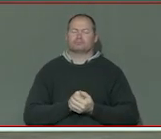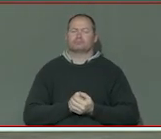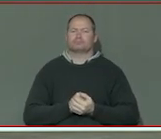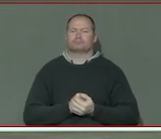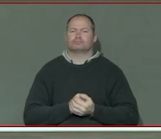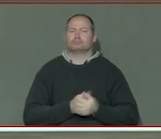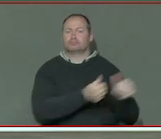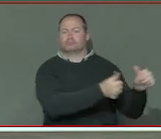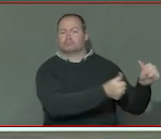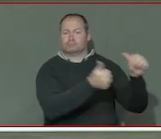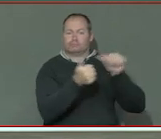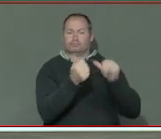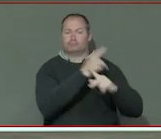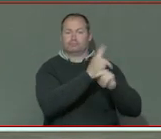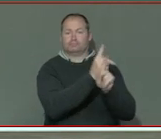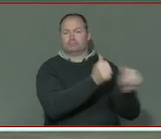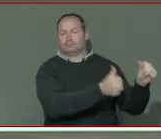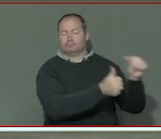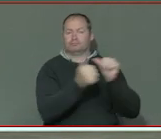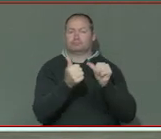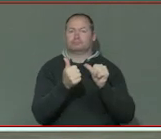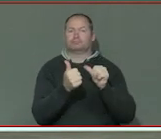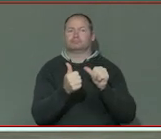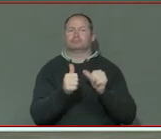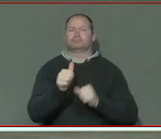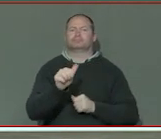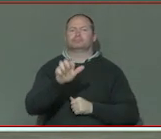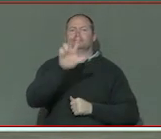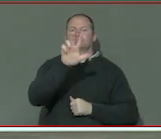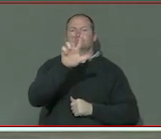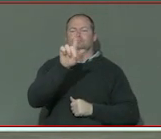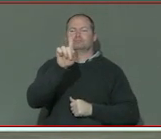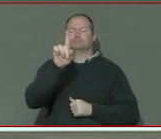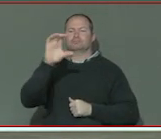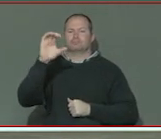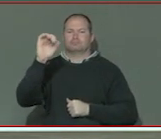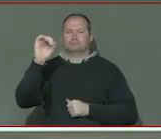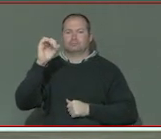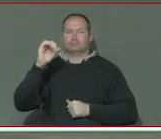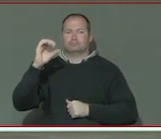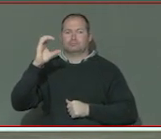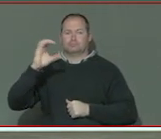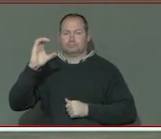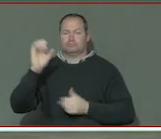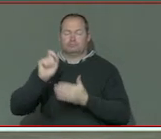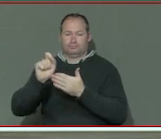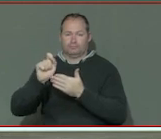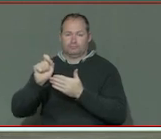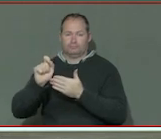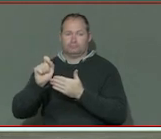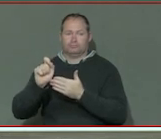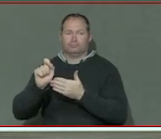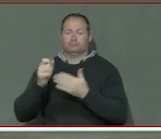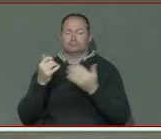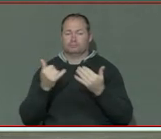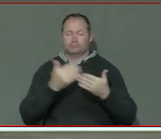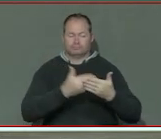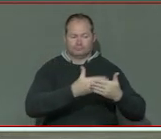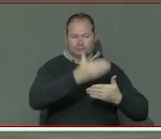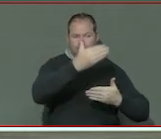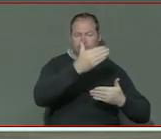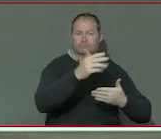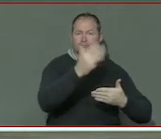returns recorded as 810 in the creditor's ledger by us were recorded as 900 Rand in the statement from